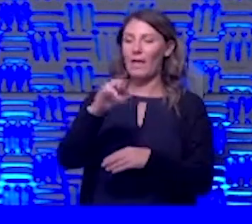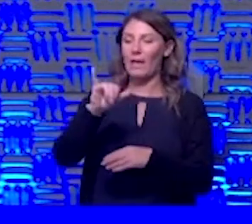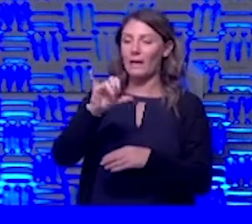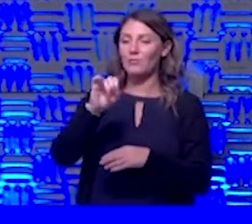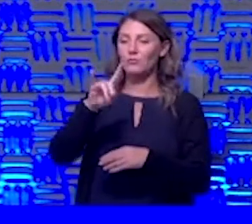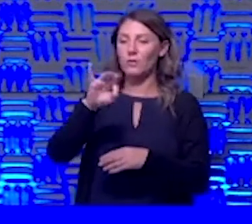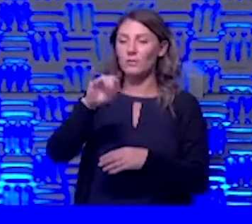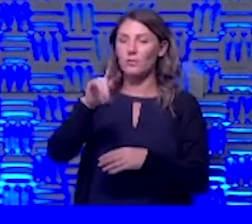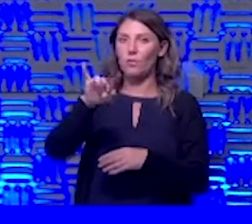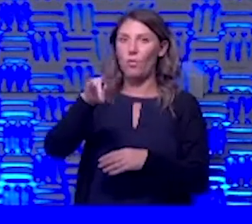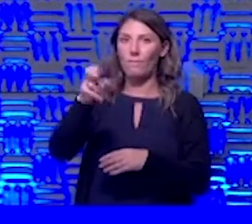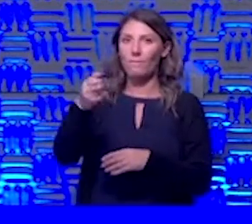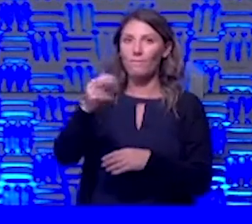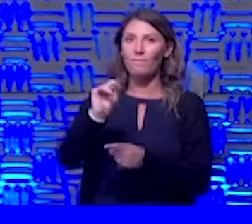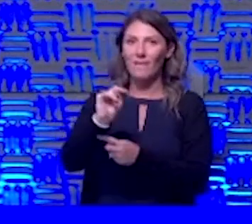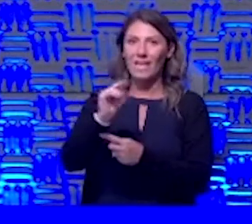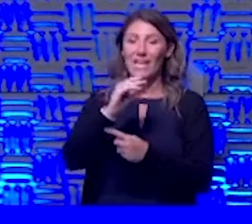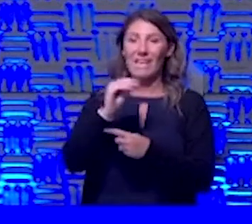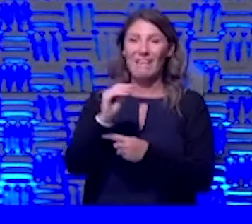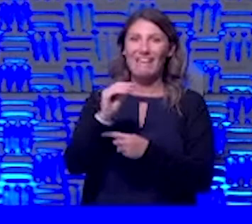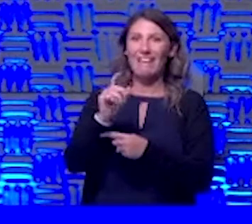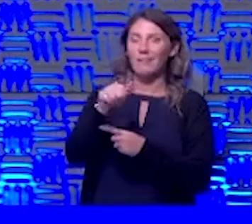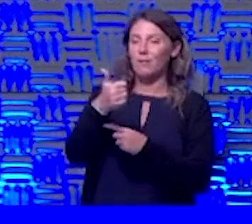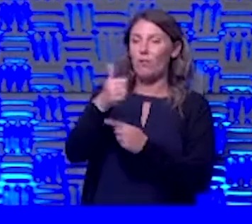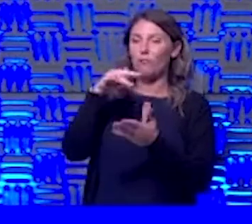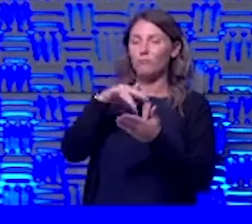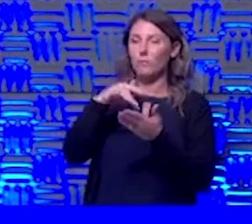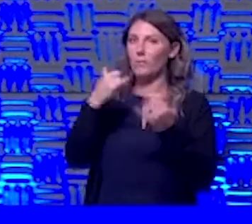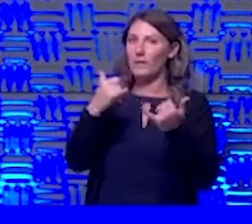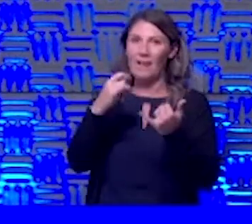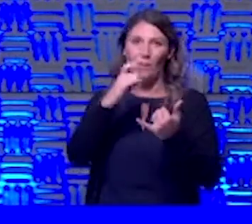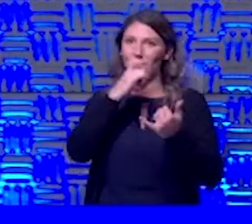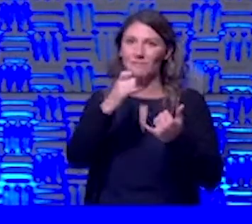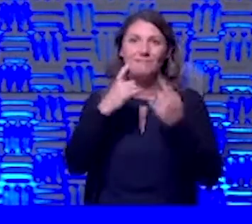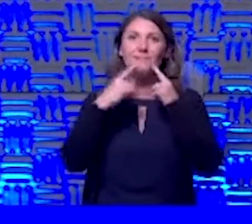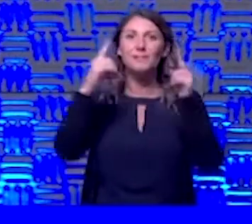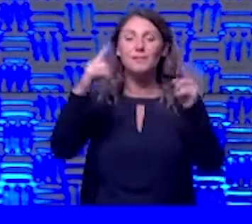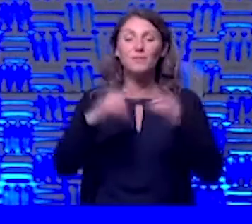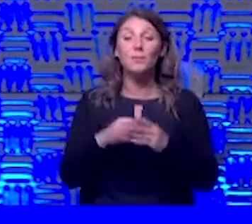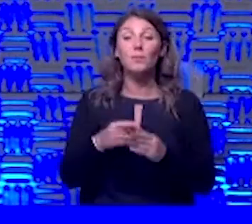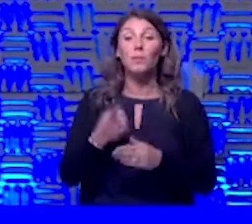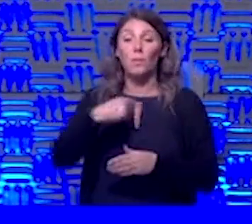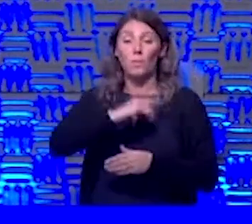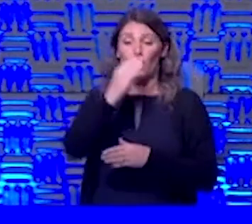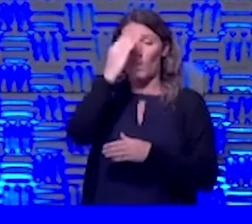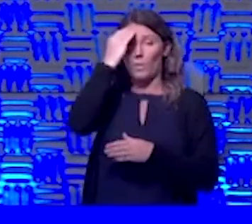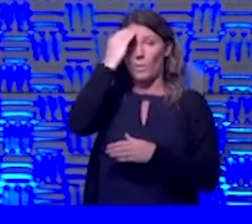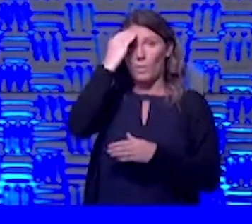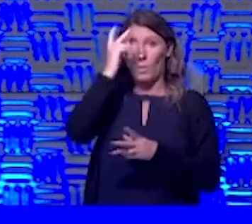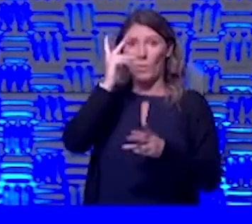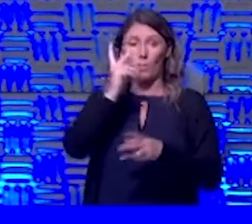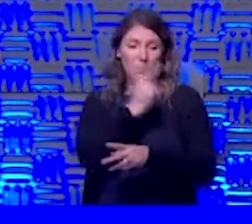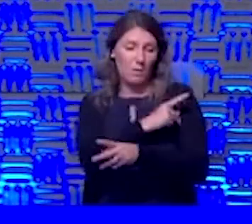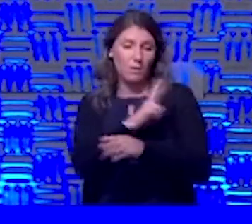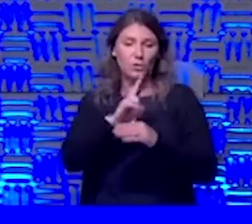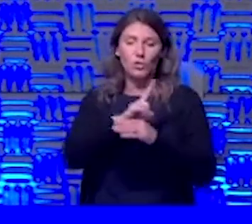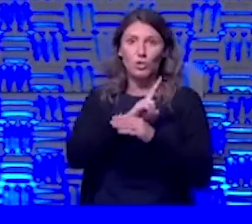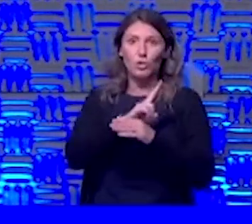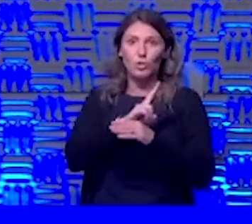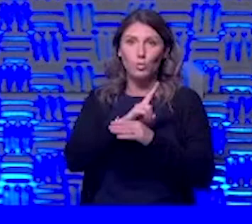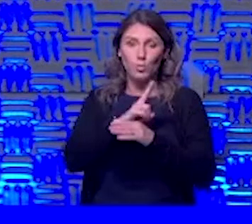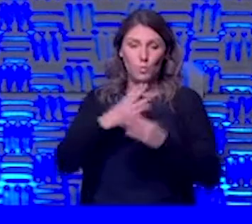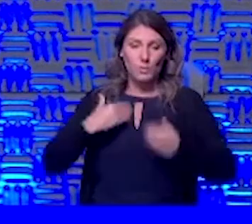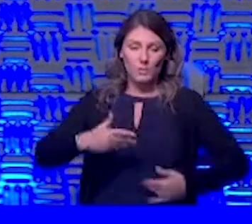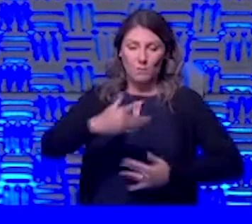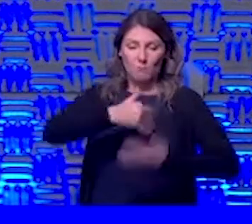another hydroxychloroquine prophylaxis study going on now. We know, just as you said, patients who are on immunosuppressive drugs, whether it's for